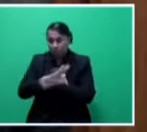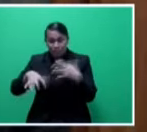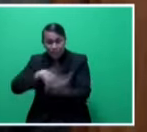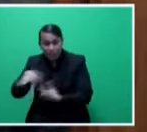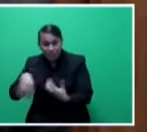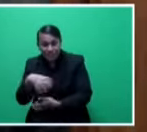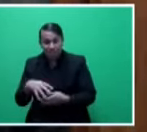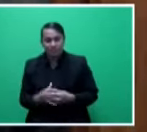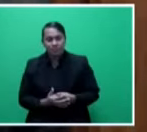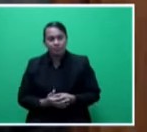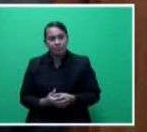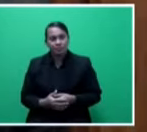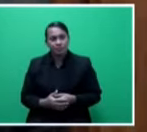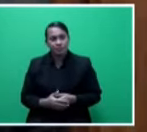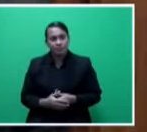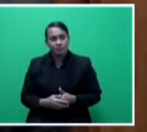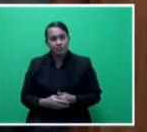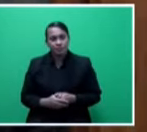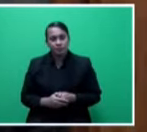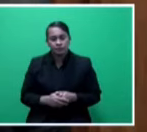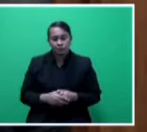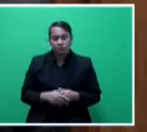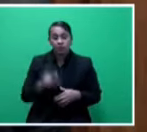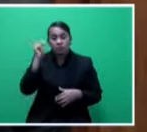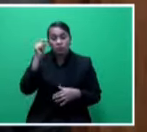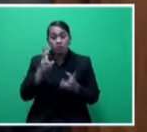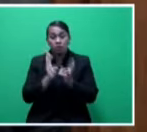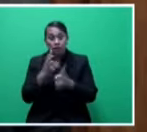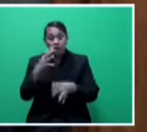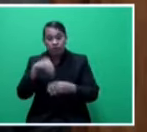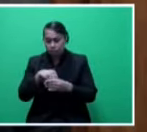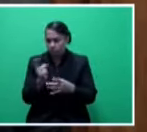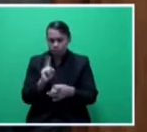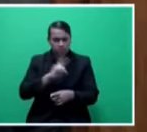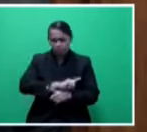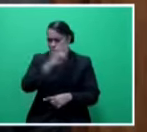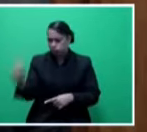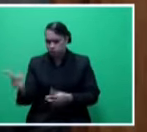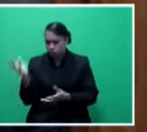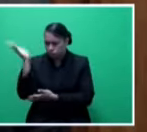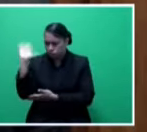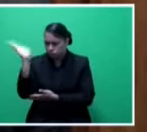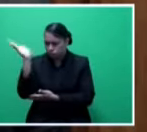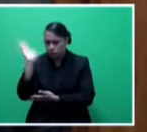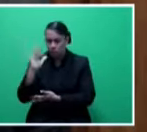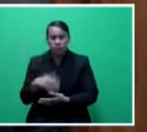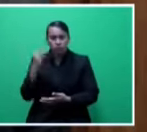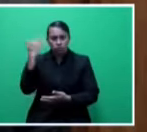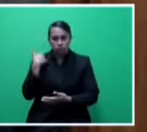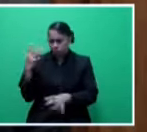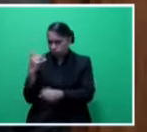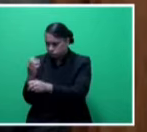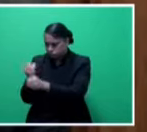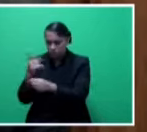has been the ability of the Fiji Met to present their briefs in simple layperson terms that are very understandable to